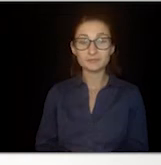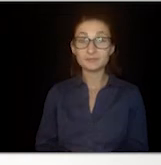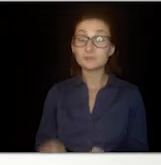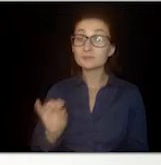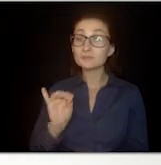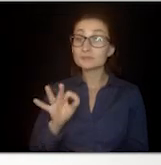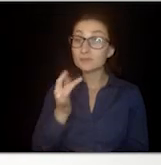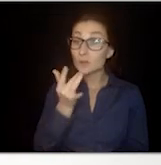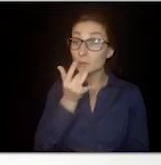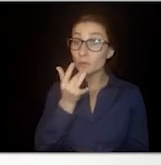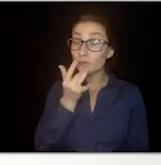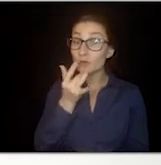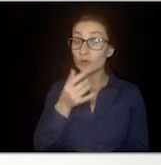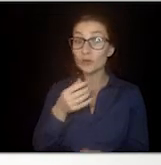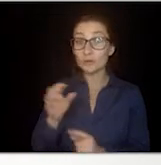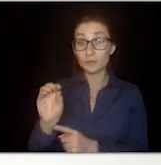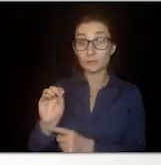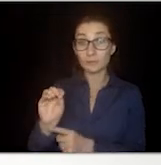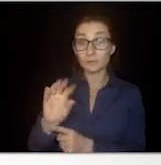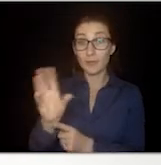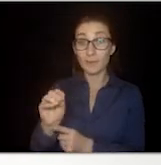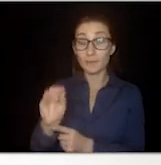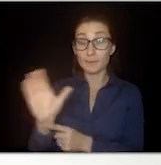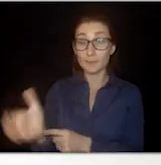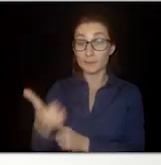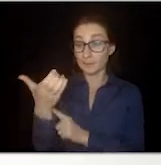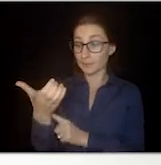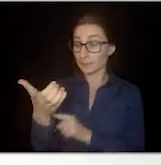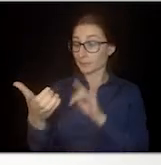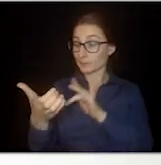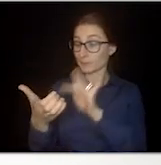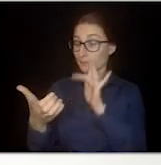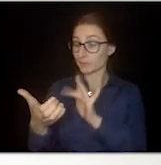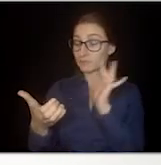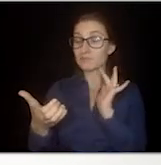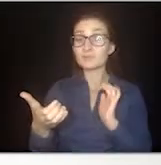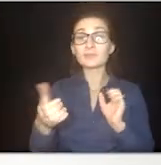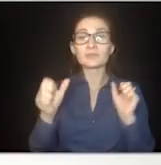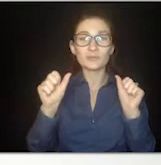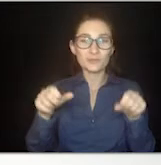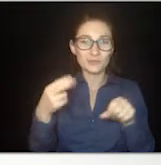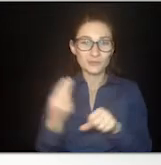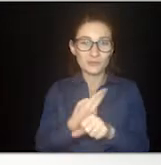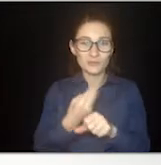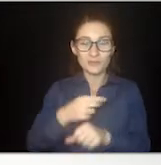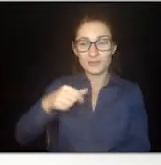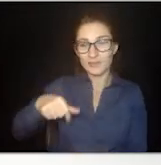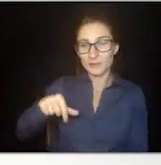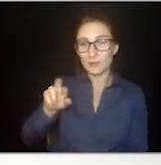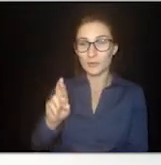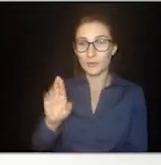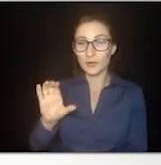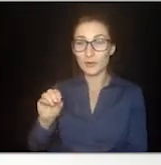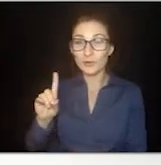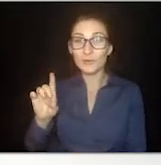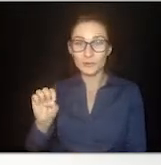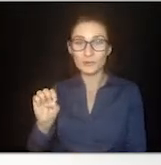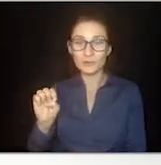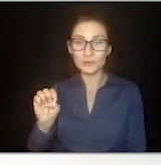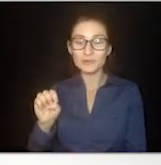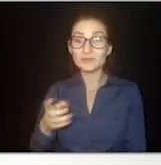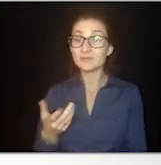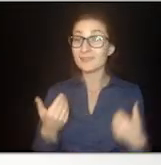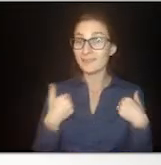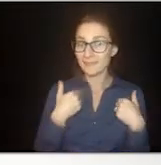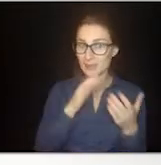information. If you would prefer to have your handouts on your phone or on your tablet or anything like that